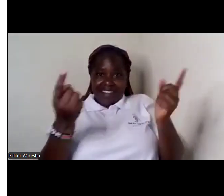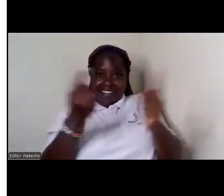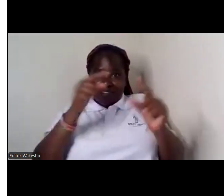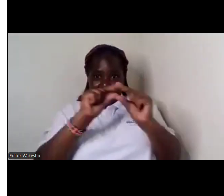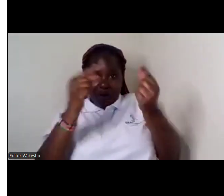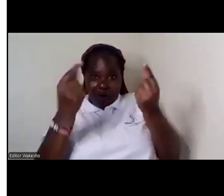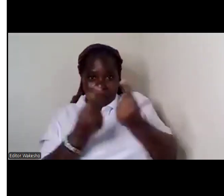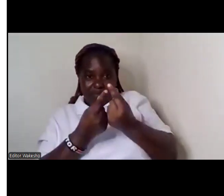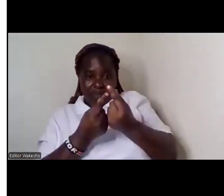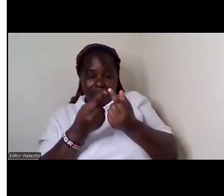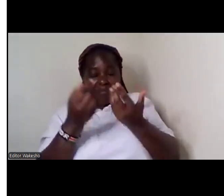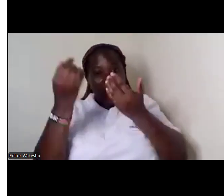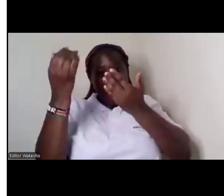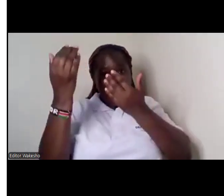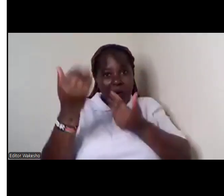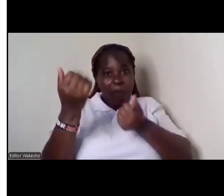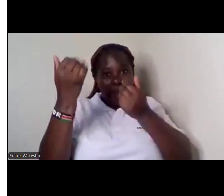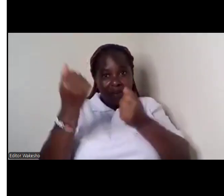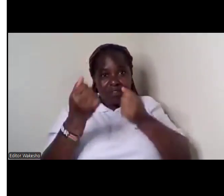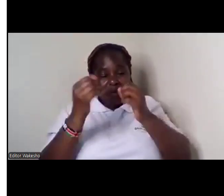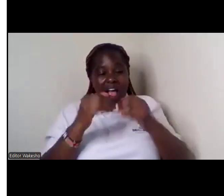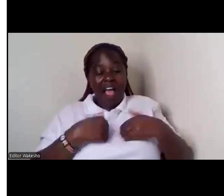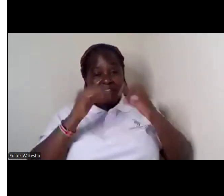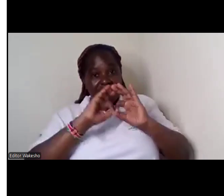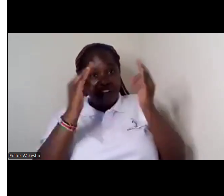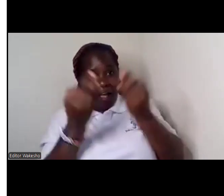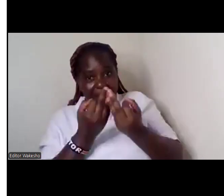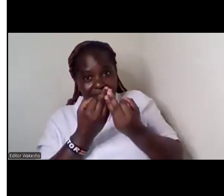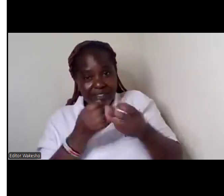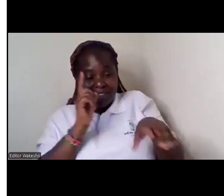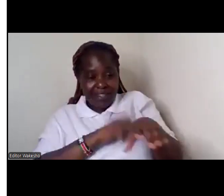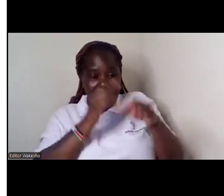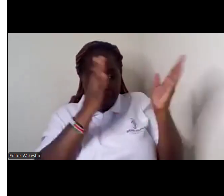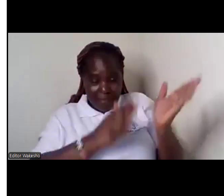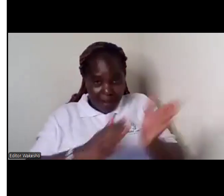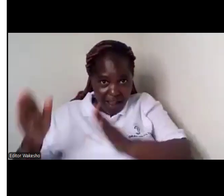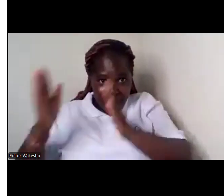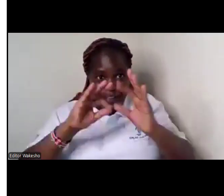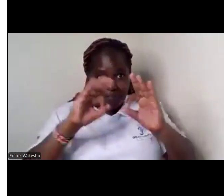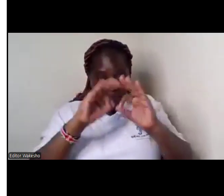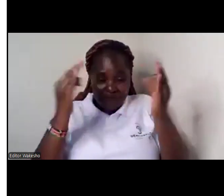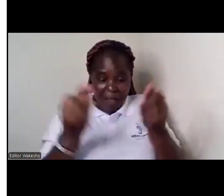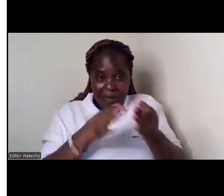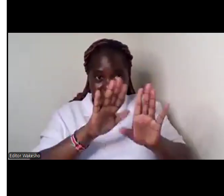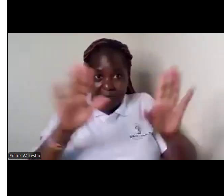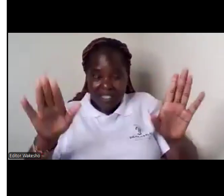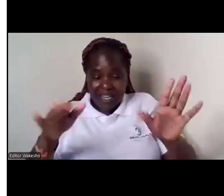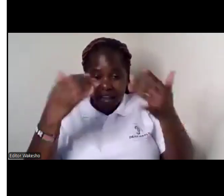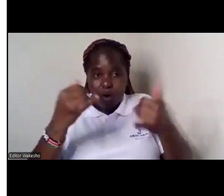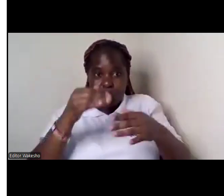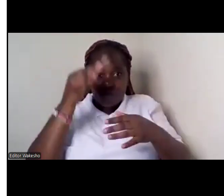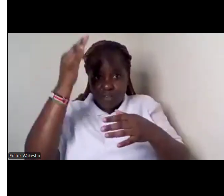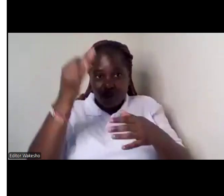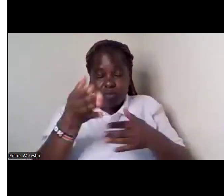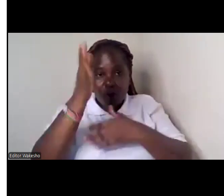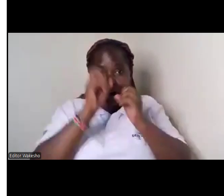hoping to build their families as they plan both their present and their future. May God bless you,